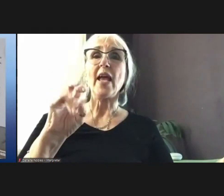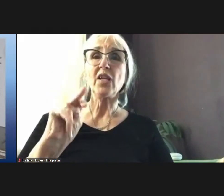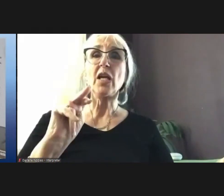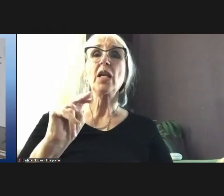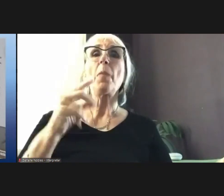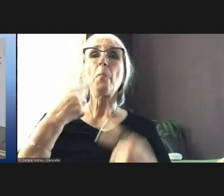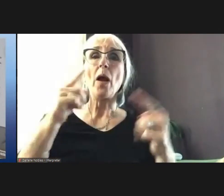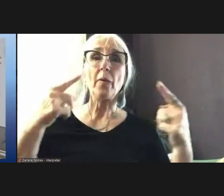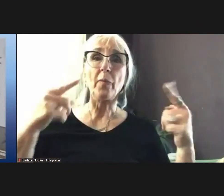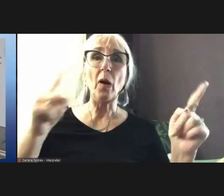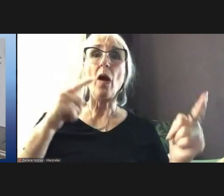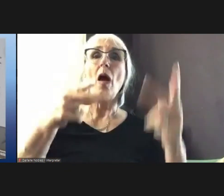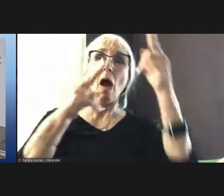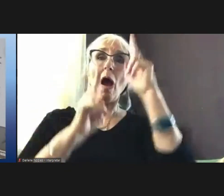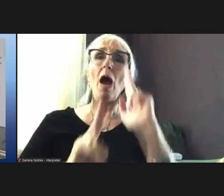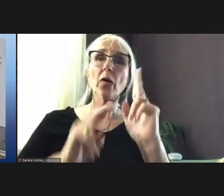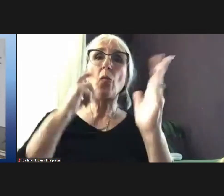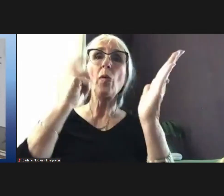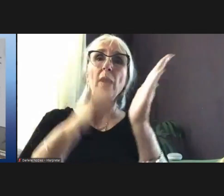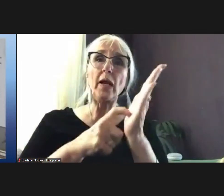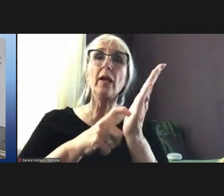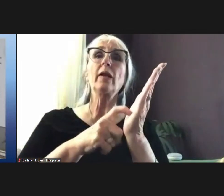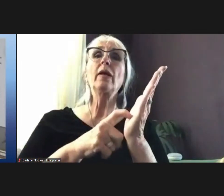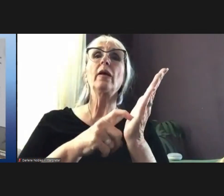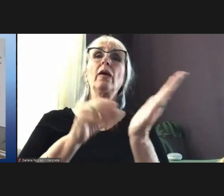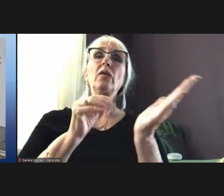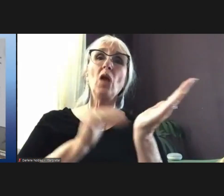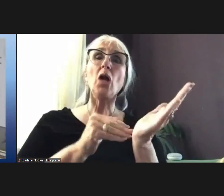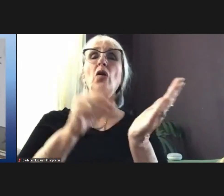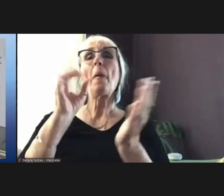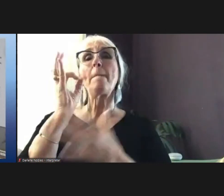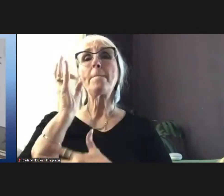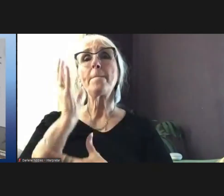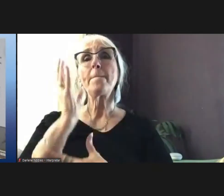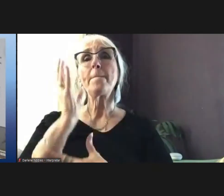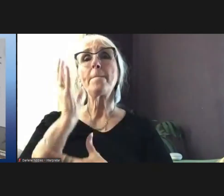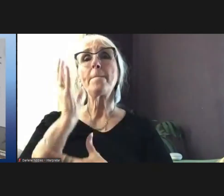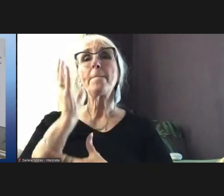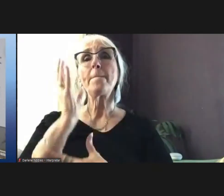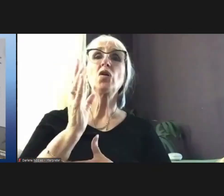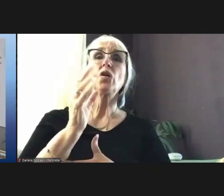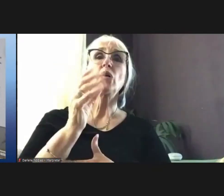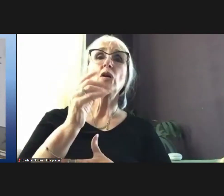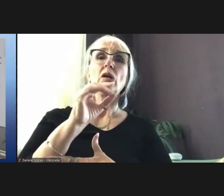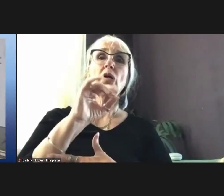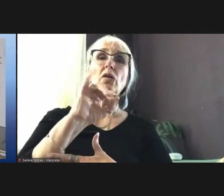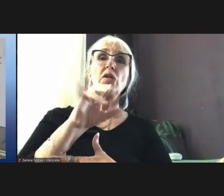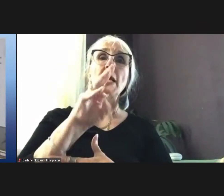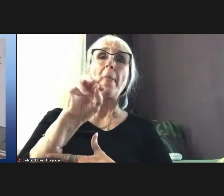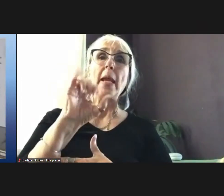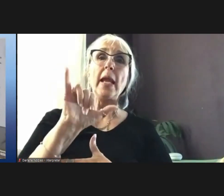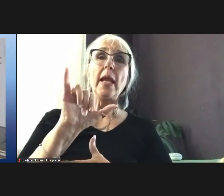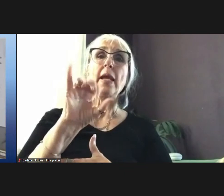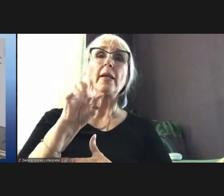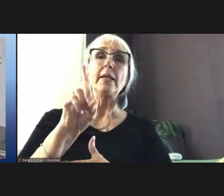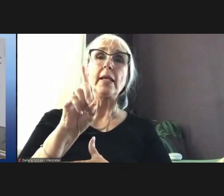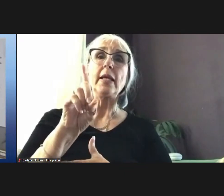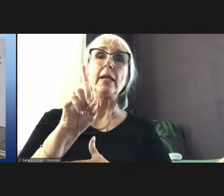recognizing doctors, Pastor Jimmy D.